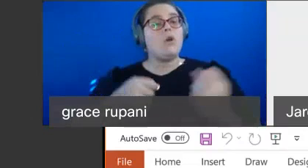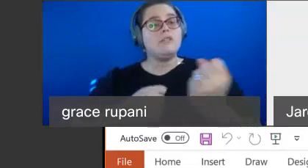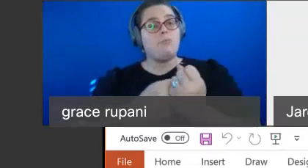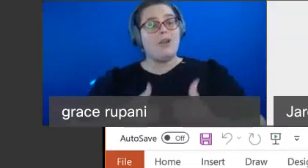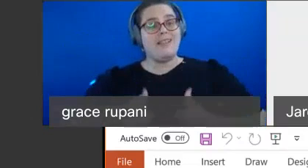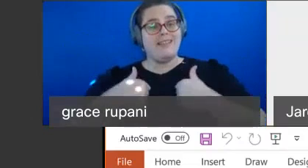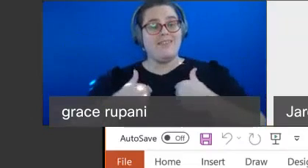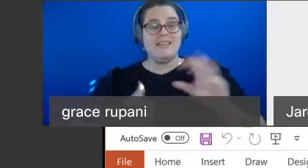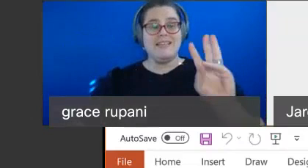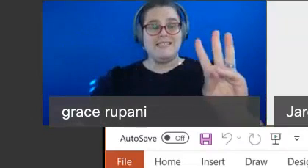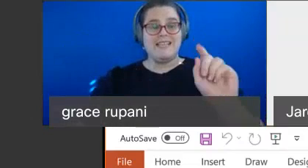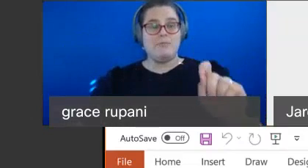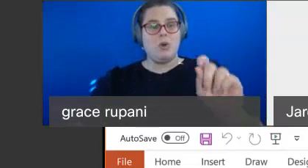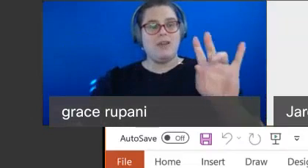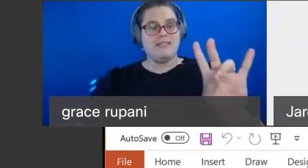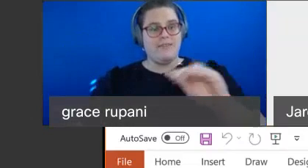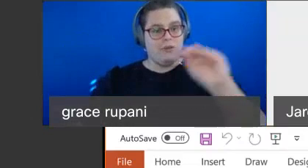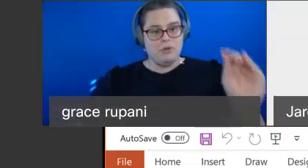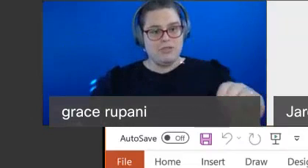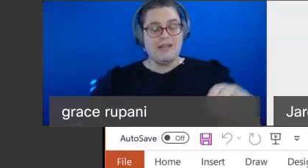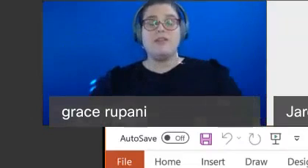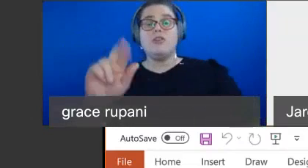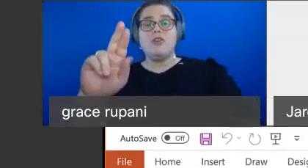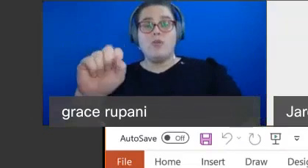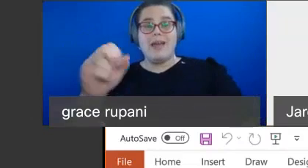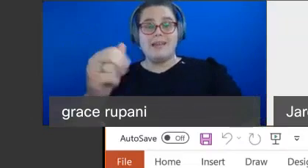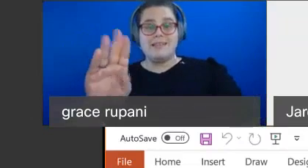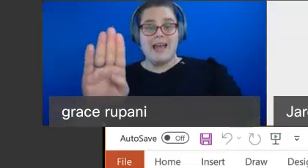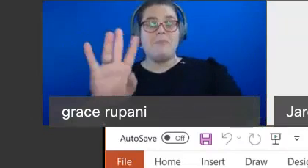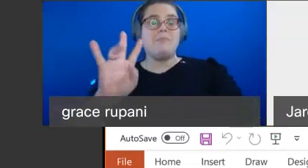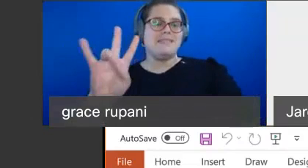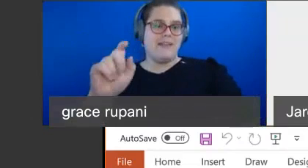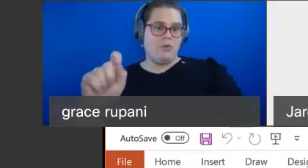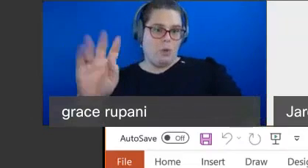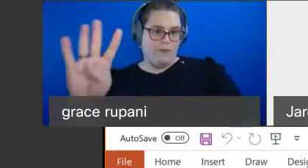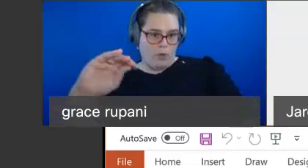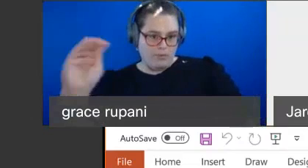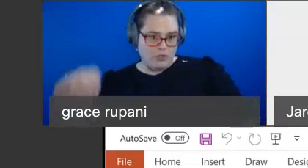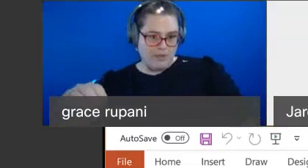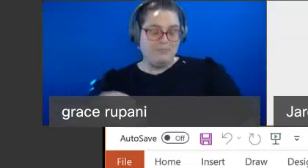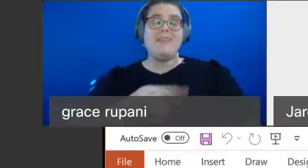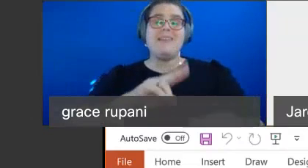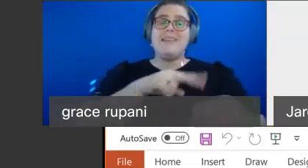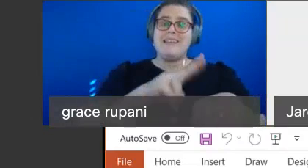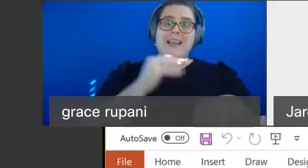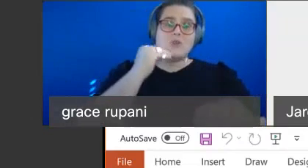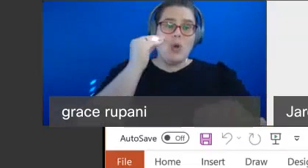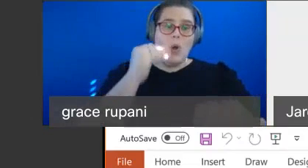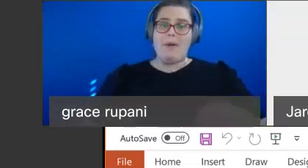and residential habilitation, 7.4%. Natural homes is very high, but I'm not,